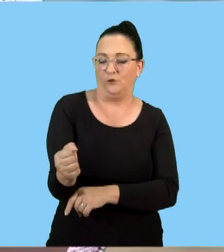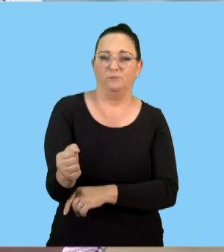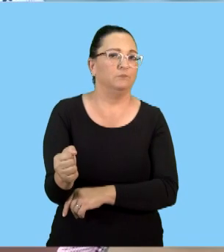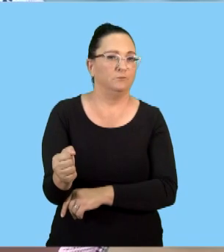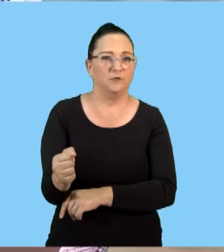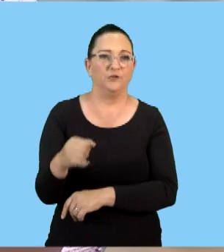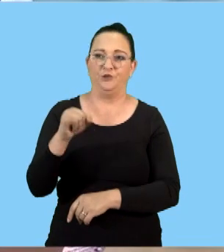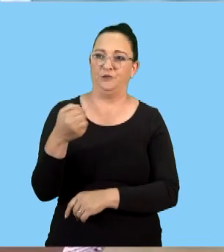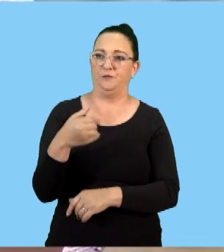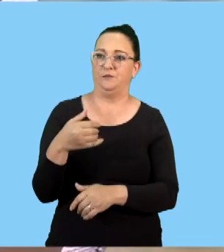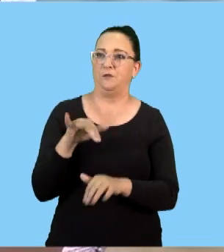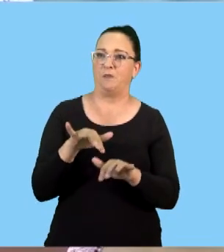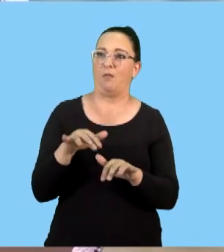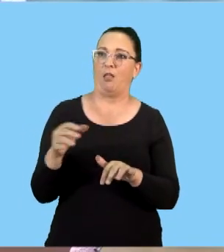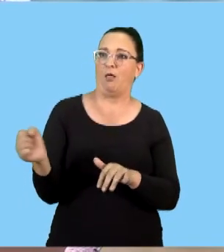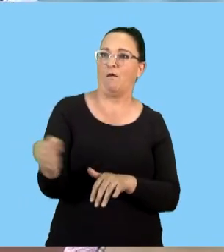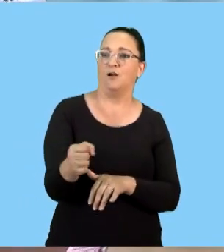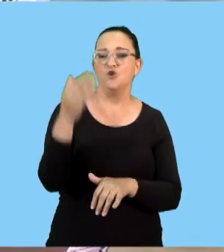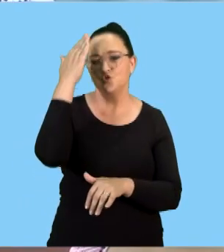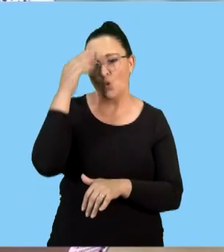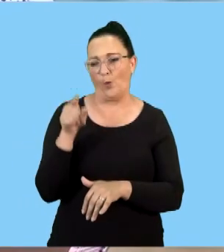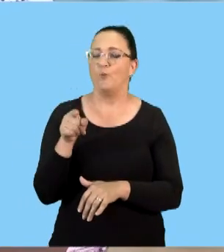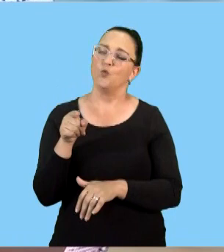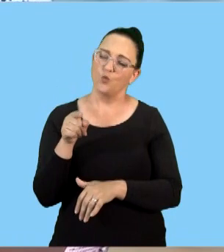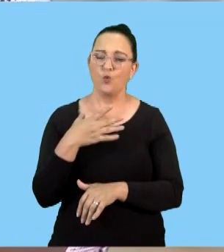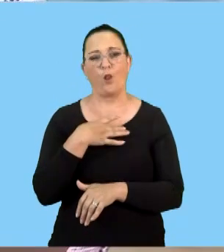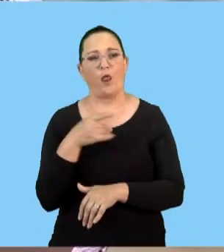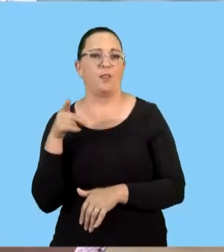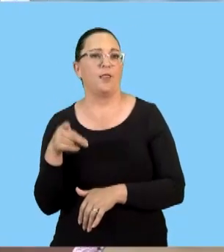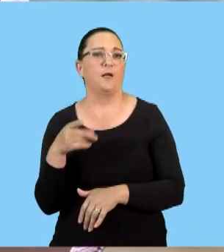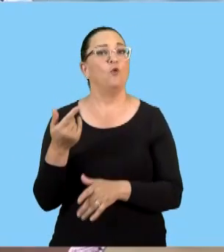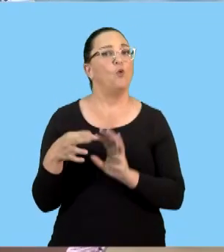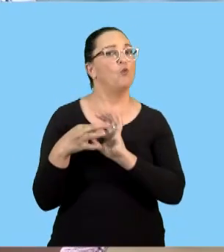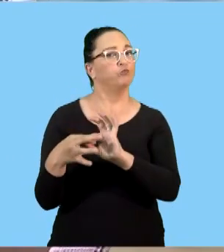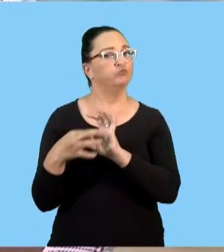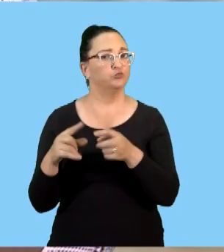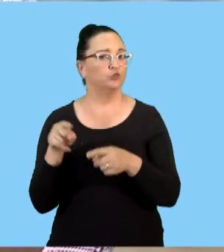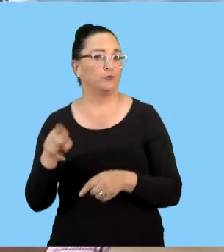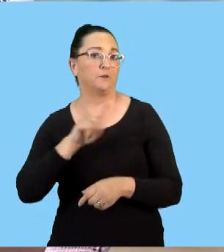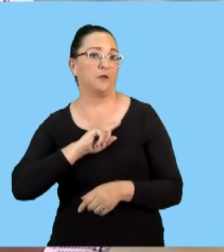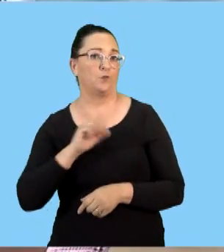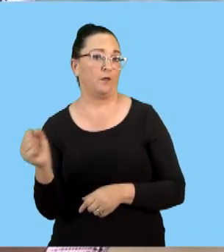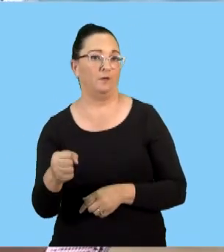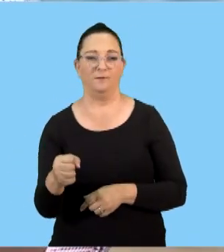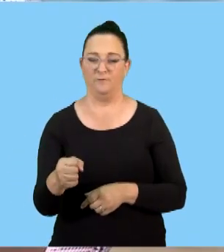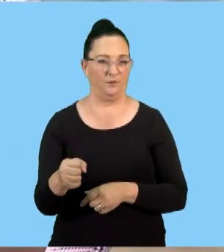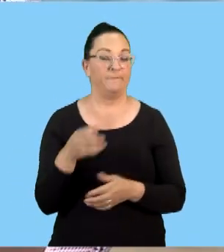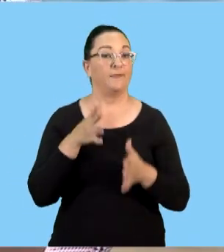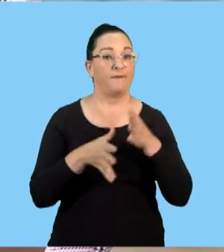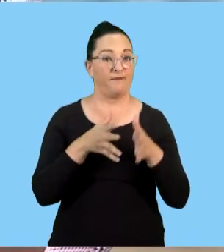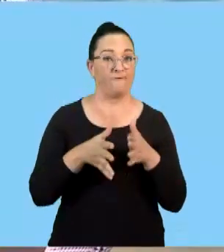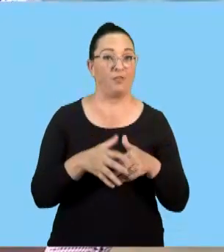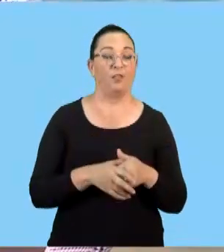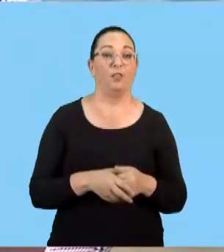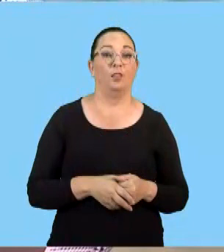appoint people because maybe you know them, you like them, maybe you are related to them. So you need to guard against that. Remember, what must